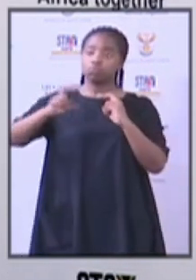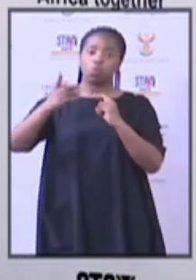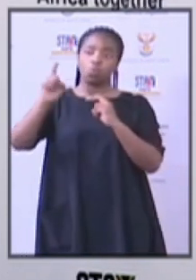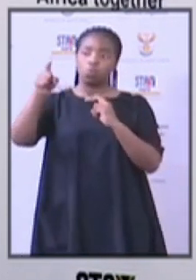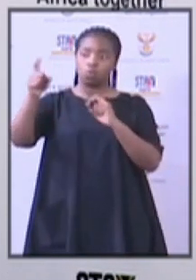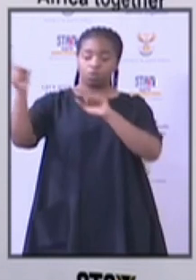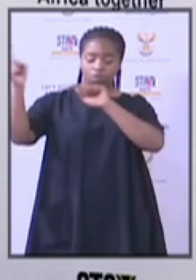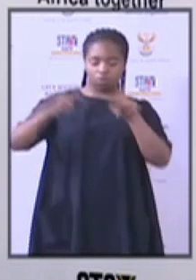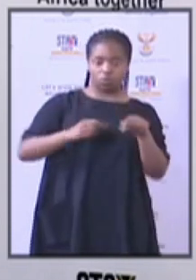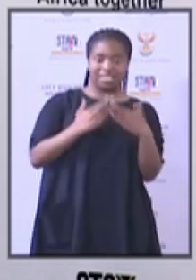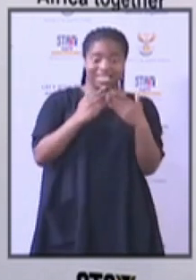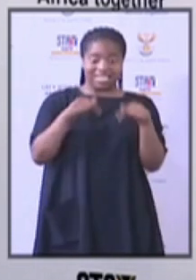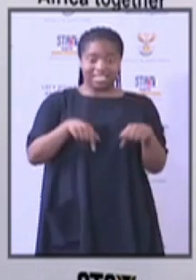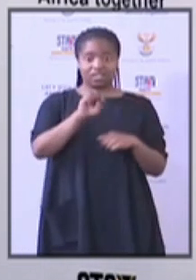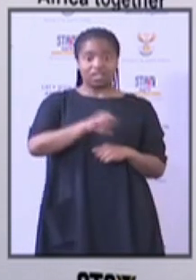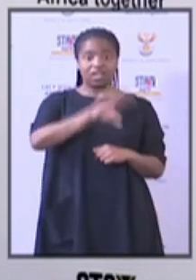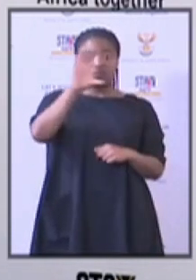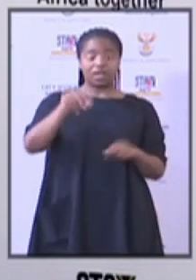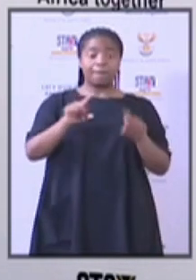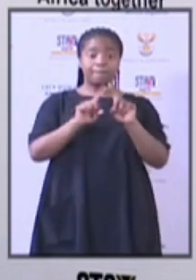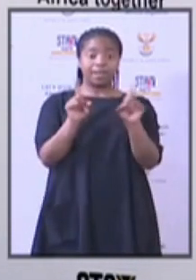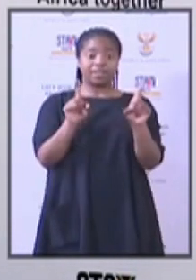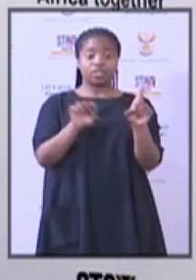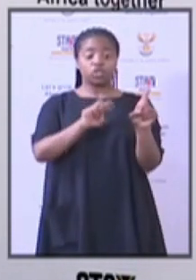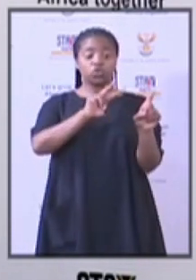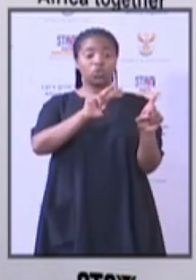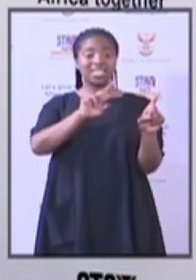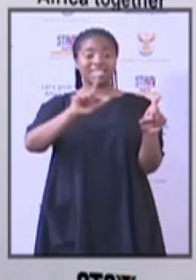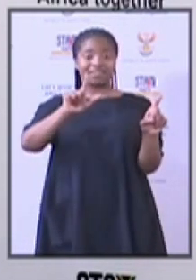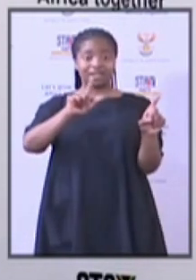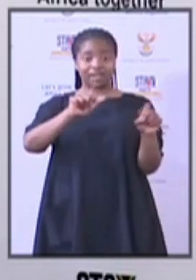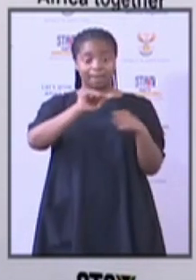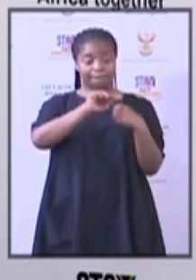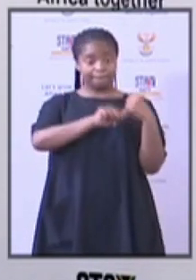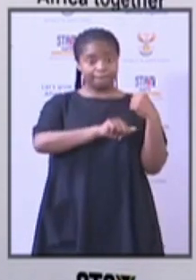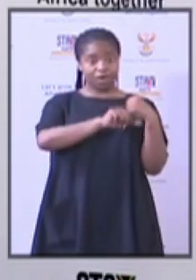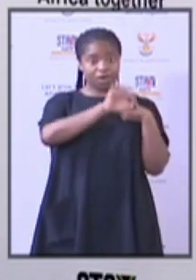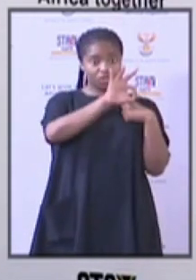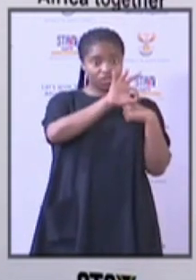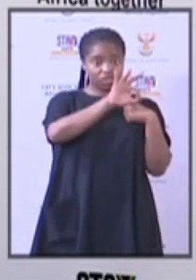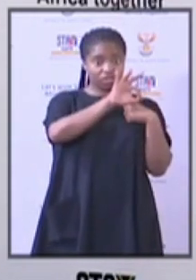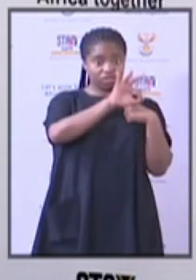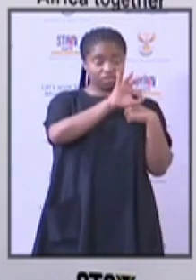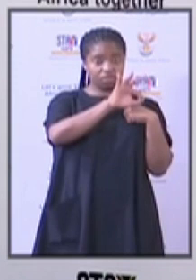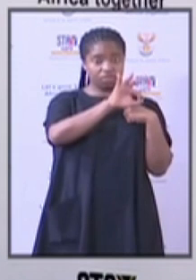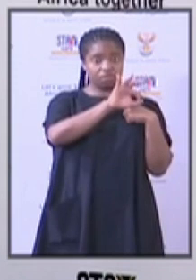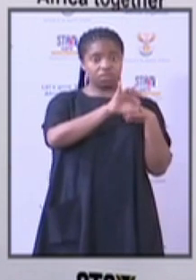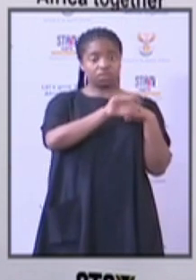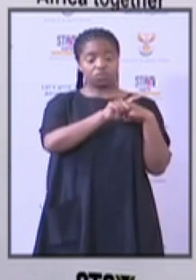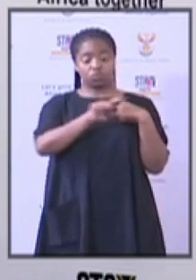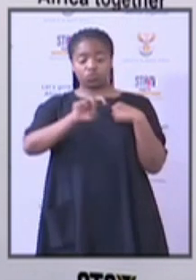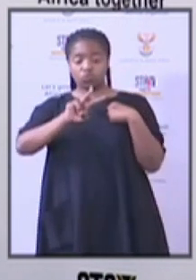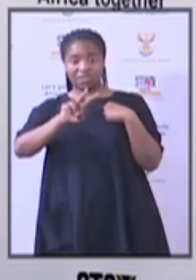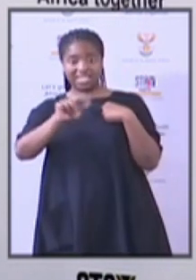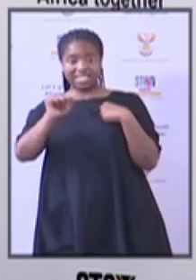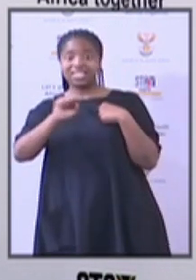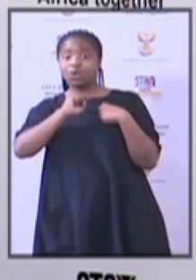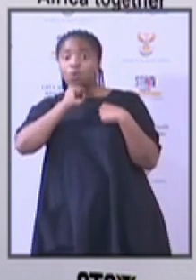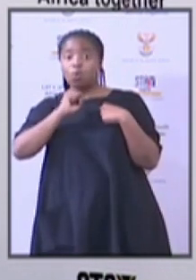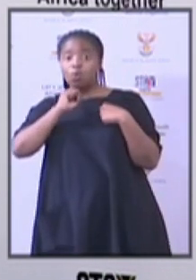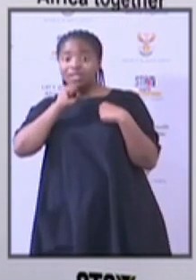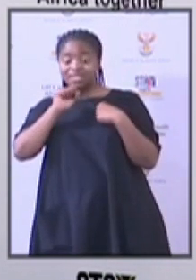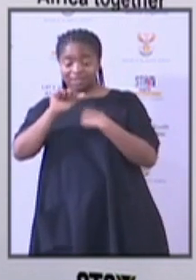Africa. But since the 27th of March to the 26th of August,